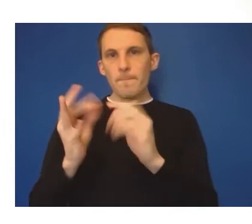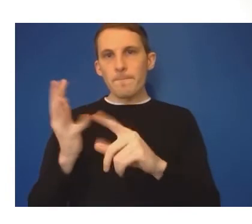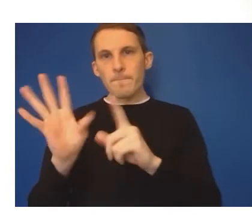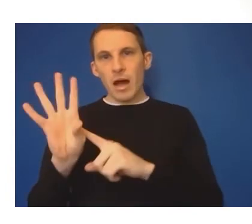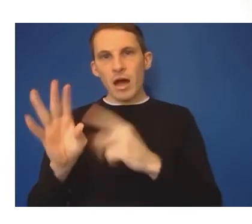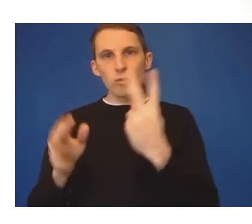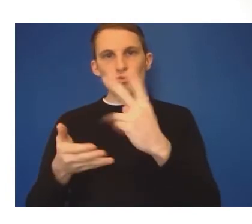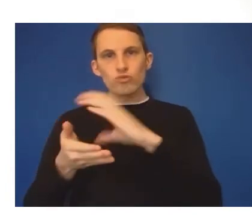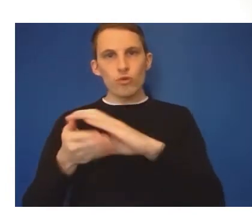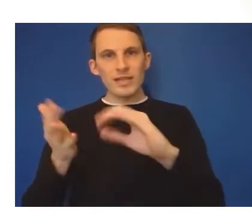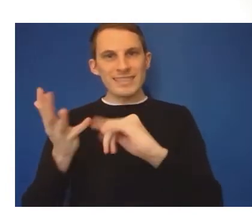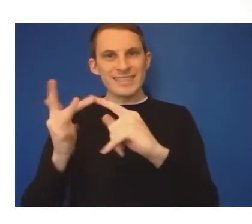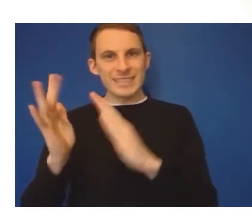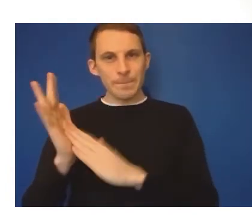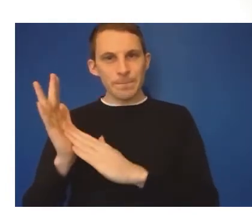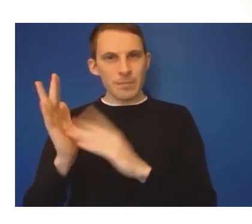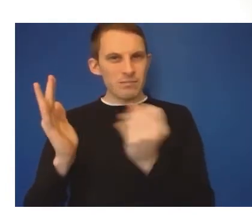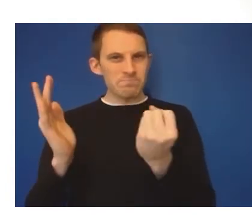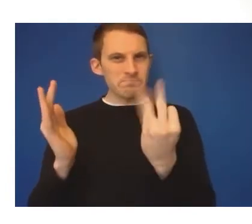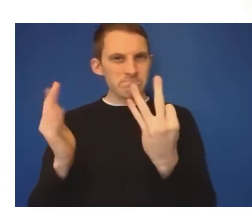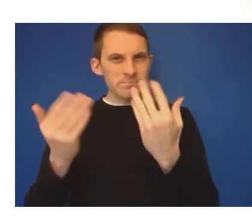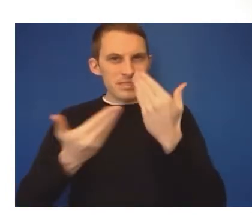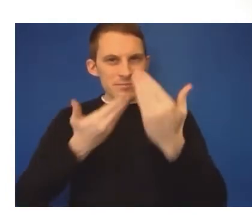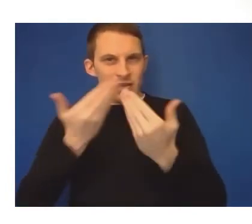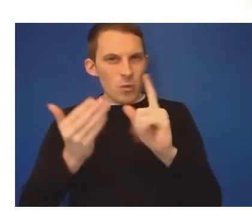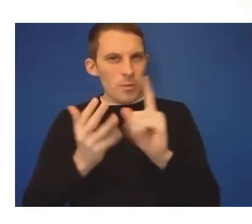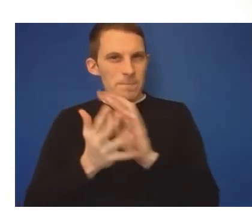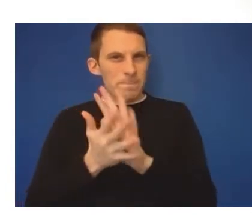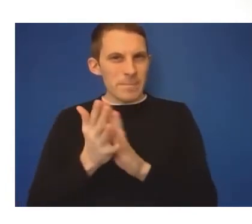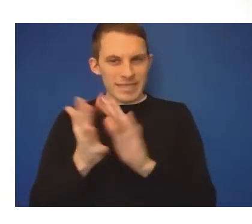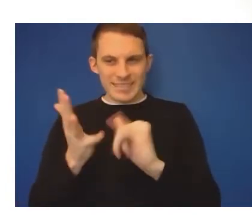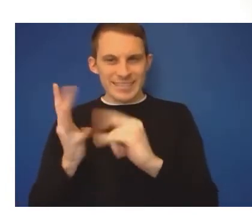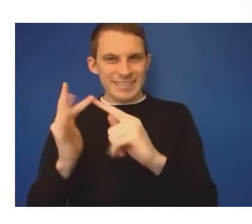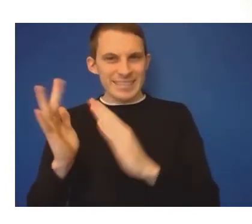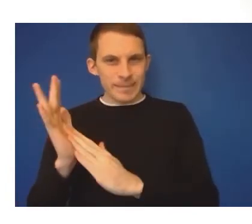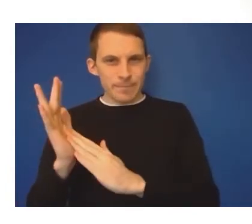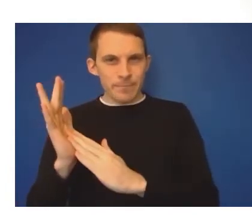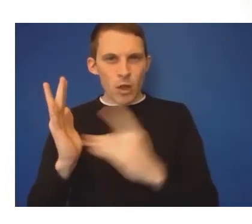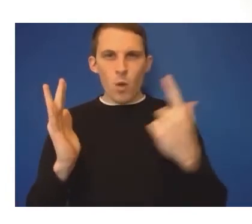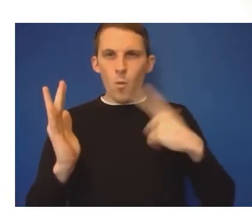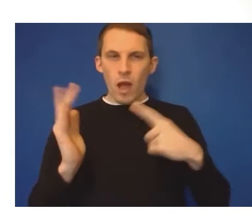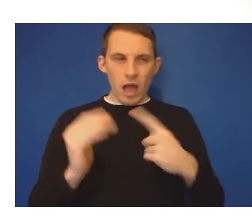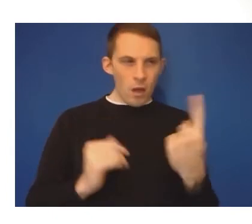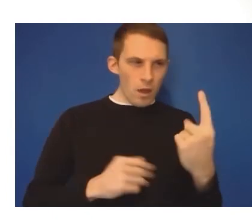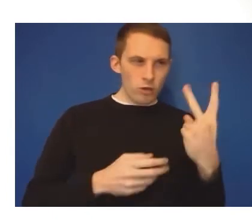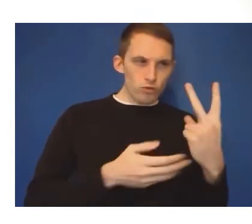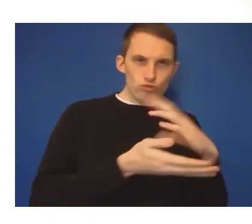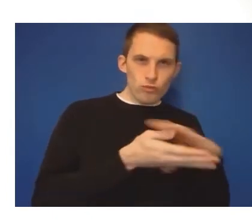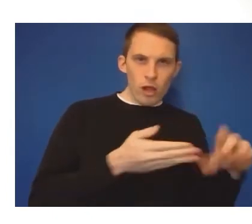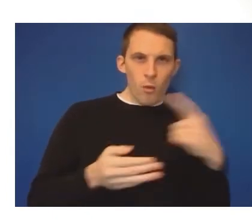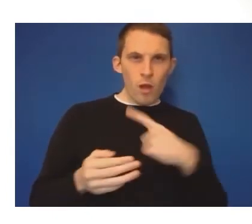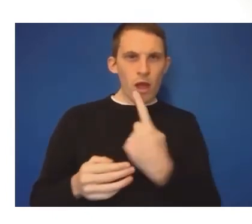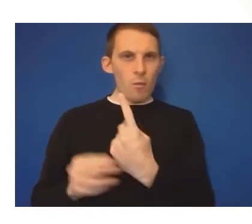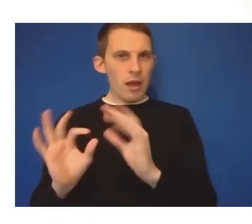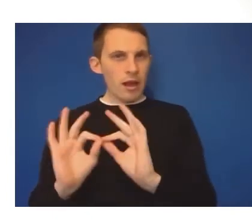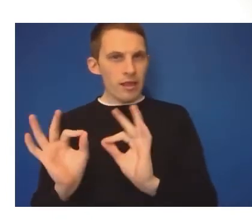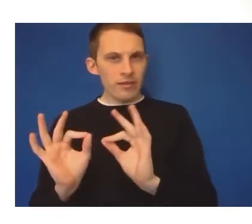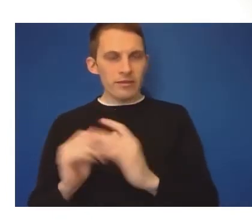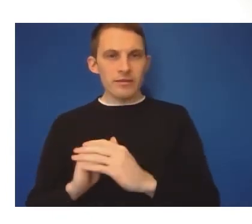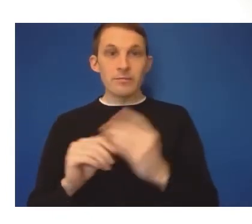what a SIM is or why some of them seem to cost $2 and others don't. But we do have some good features like large